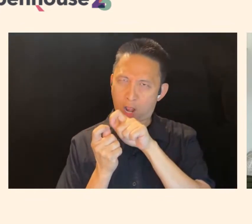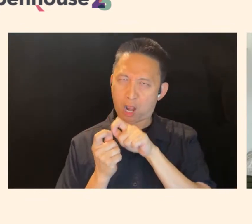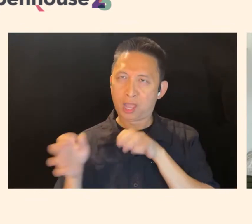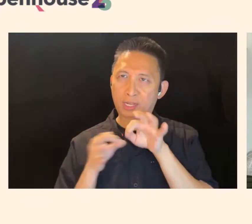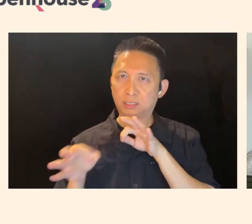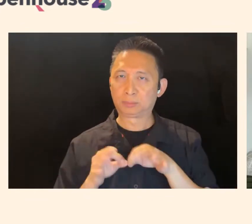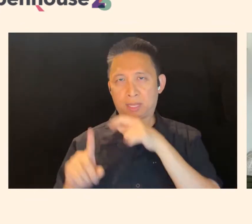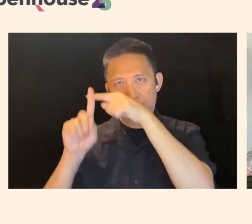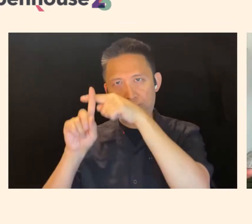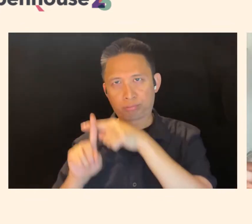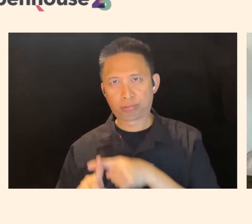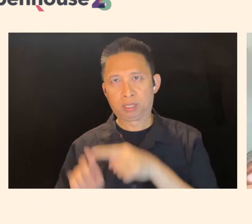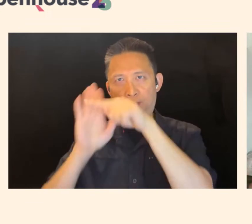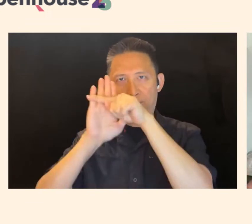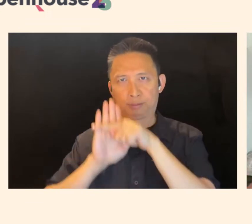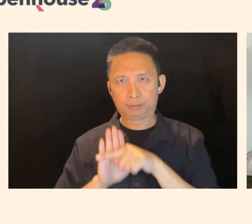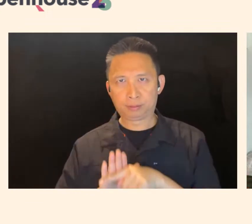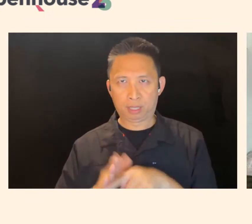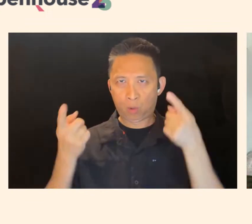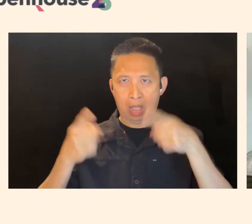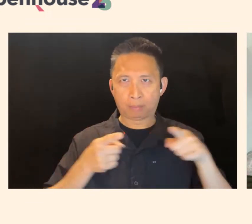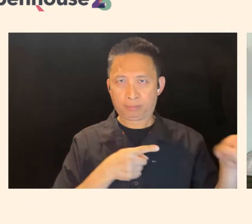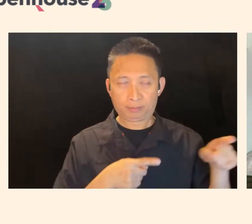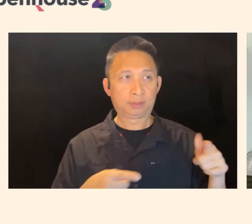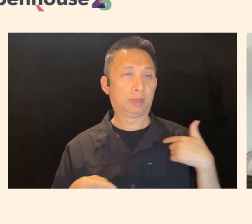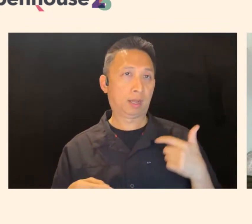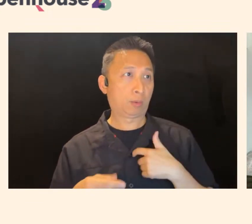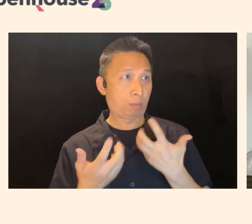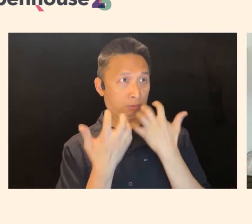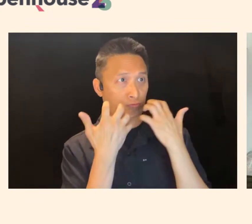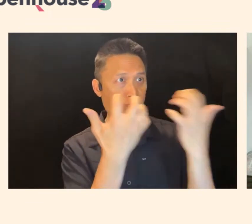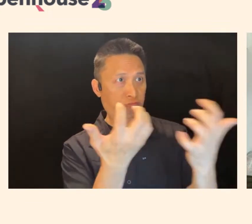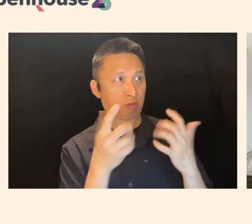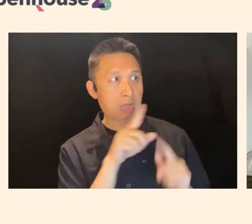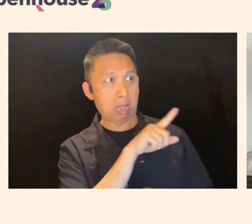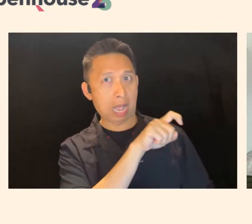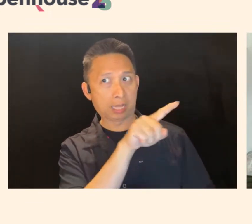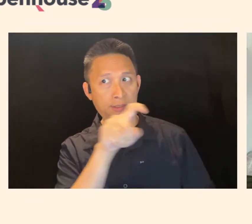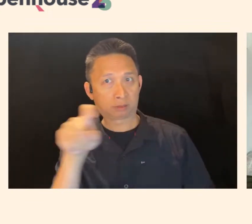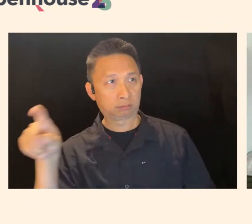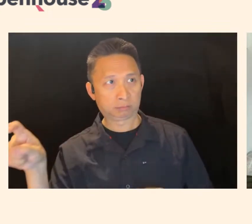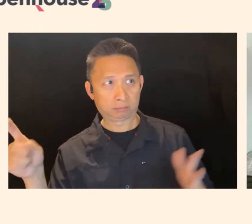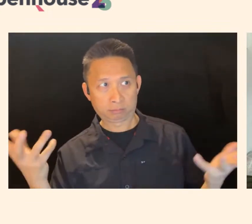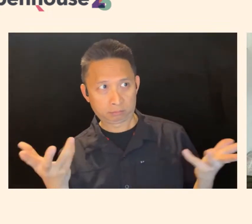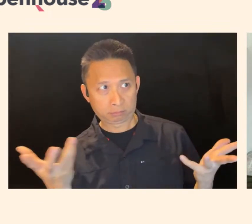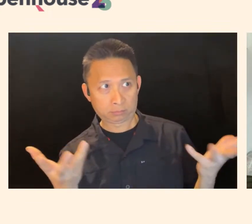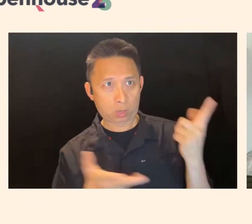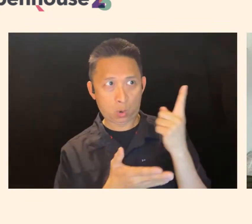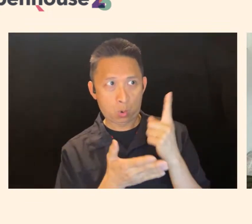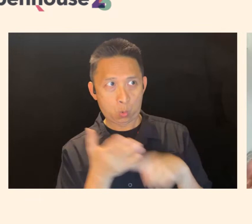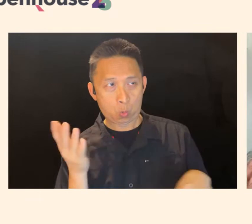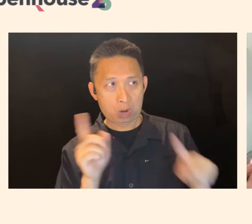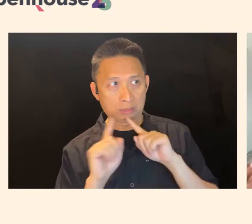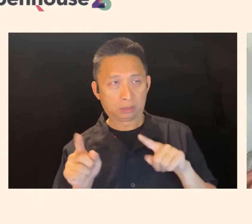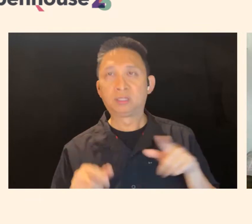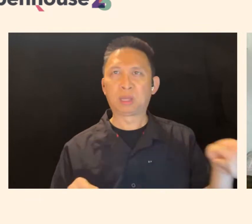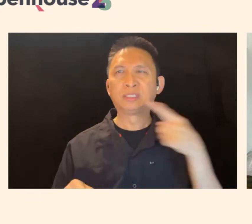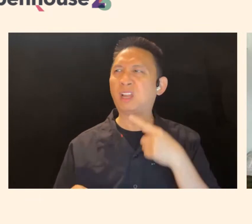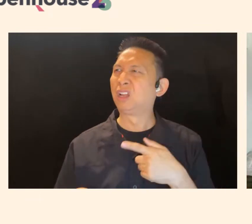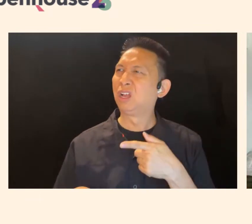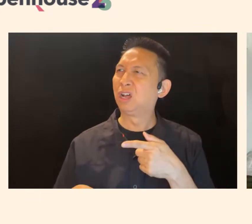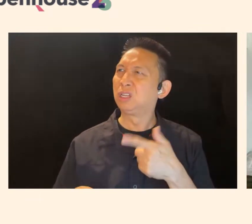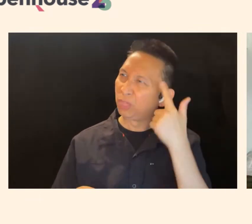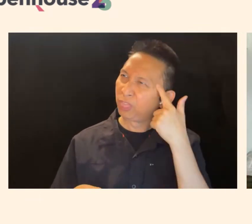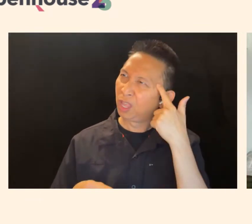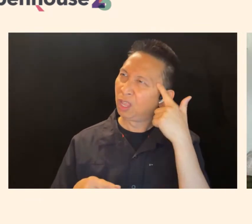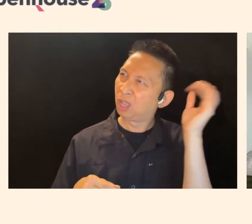the questions, and we would crowdsource solutions from our community owner body. And they'd say, well, have you talked to this person? Have you thought about this? Half